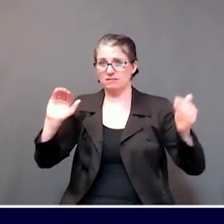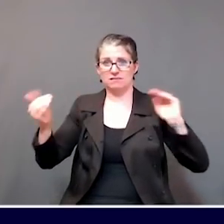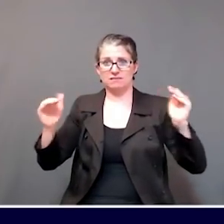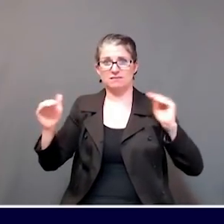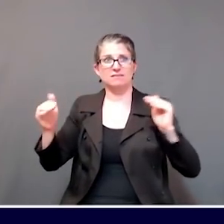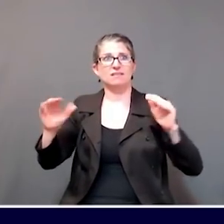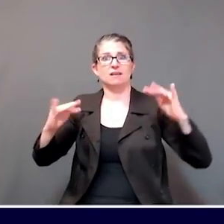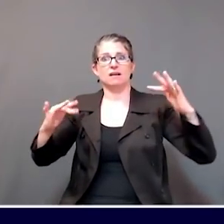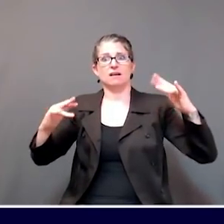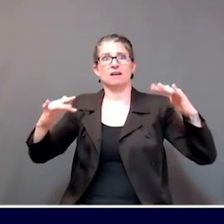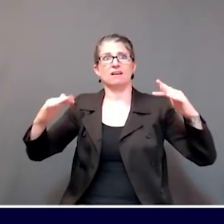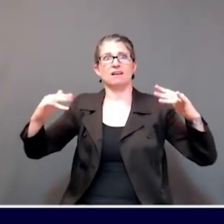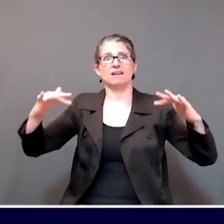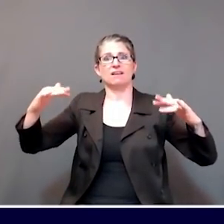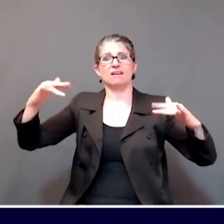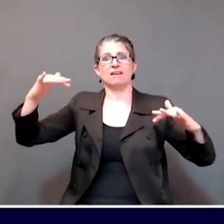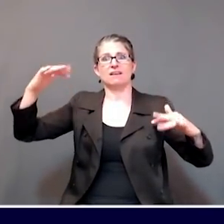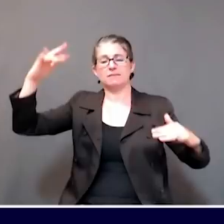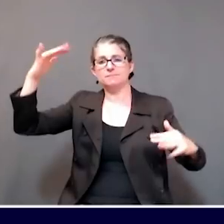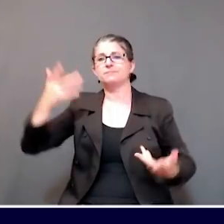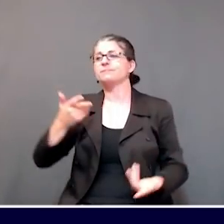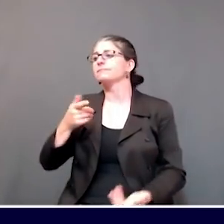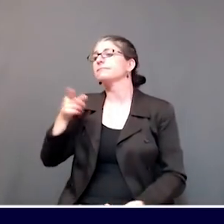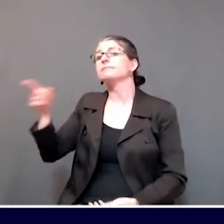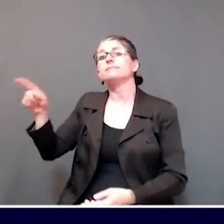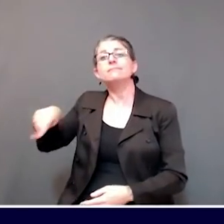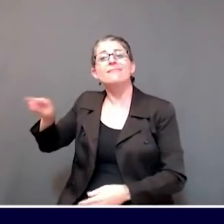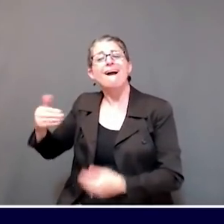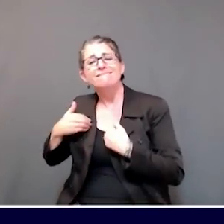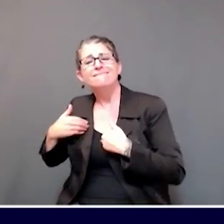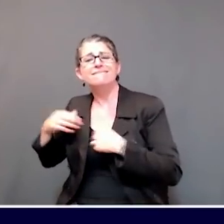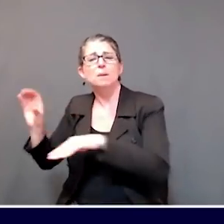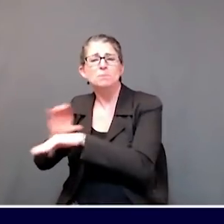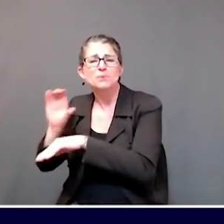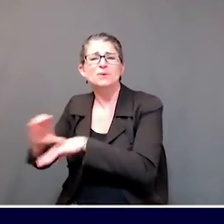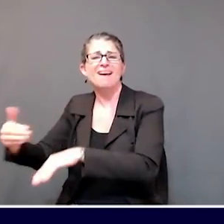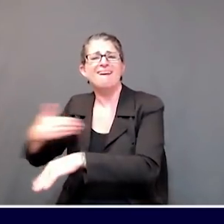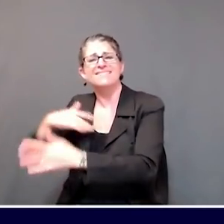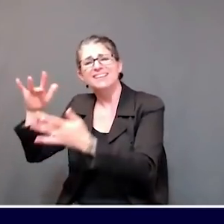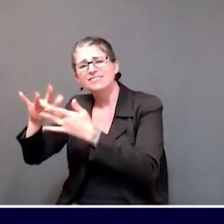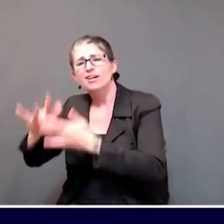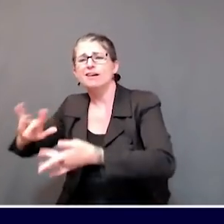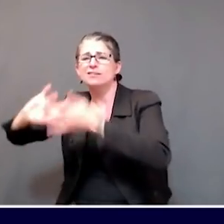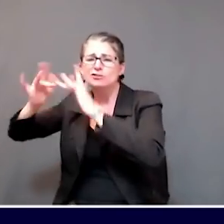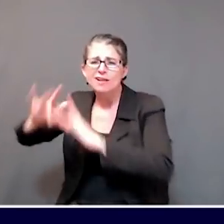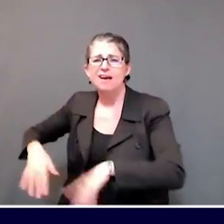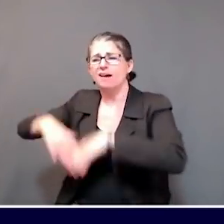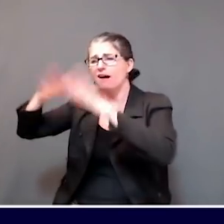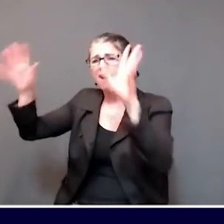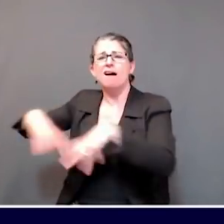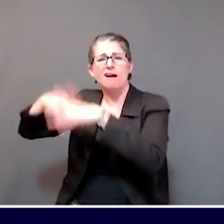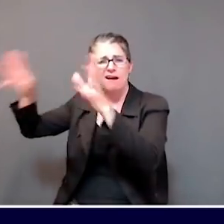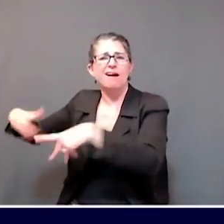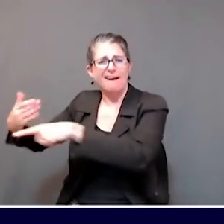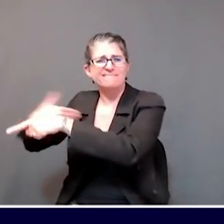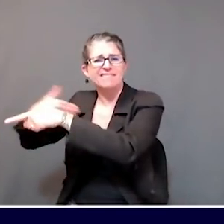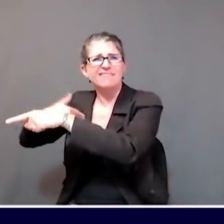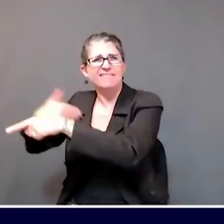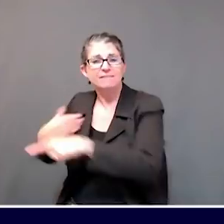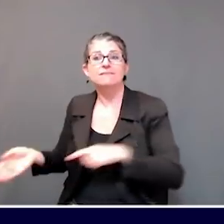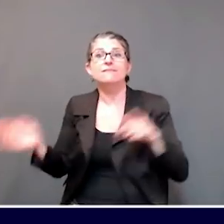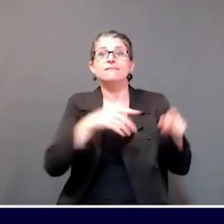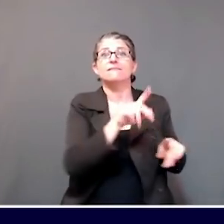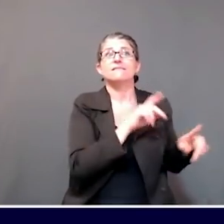and those who have not been able to do so. We've tried to address that latter group of kids by buying,